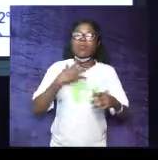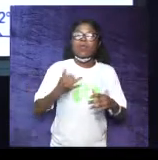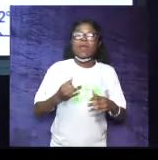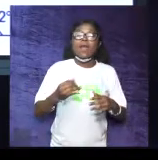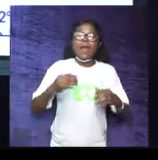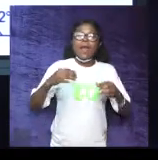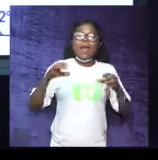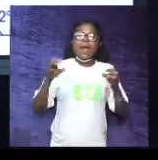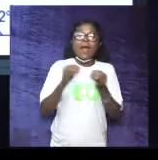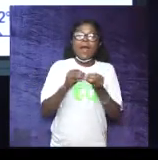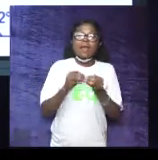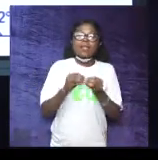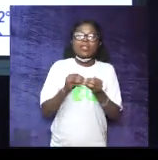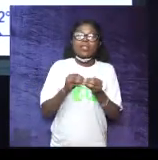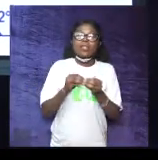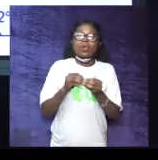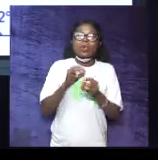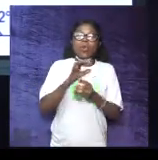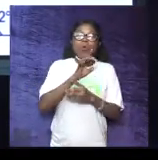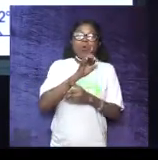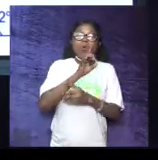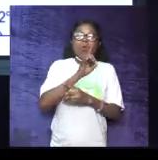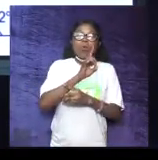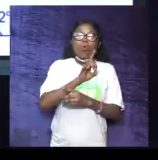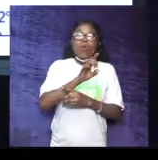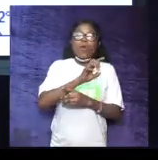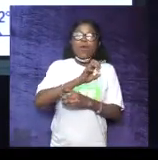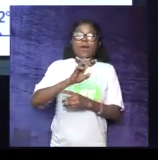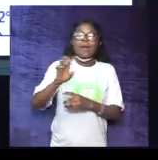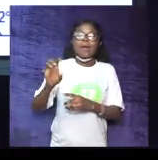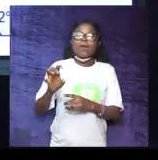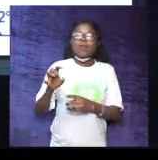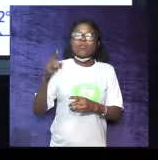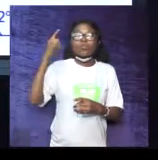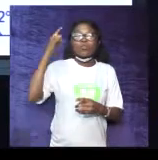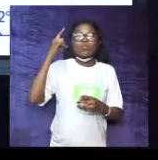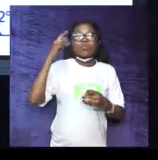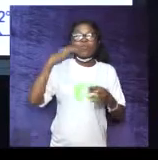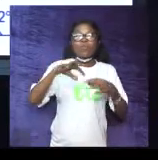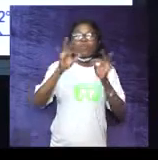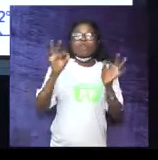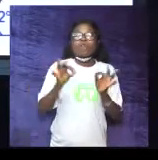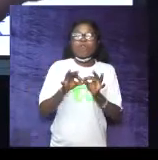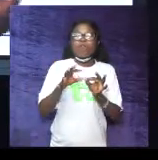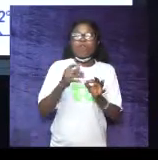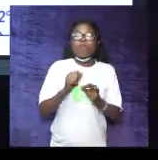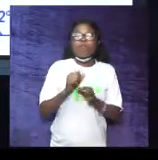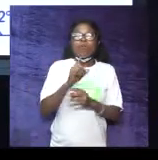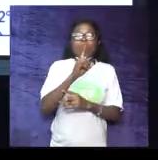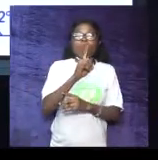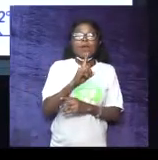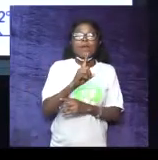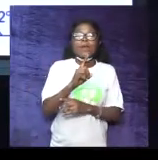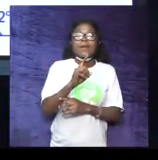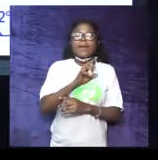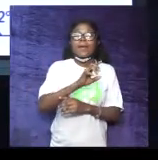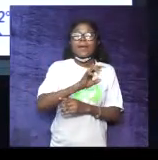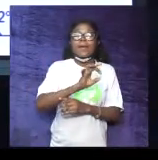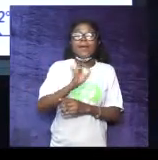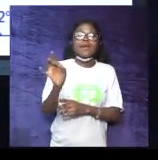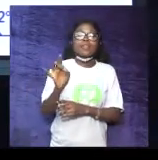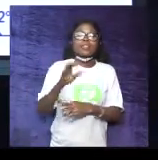to 180. So if this is 80, then this will be 100 to form 180 on that straight